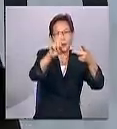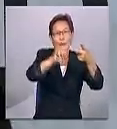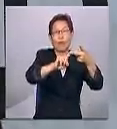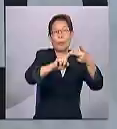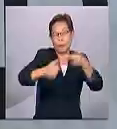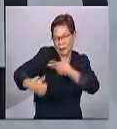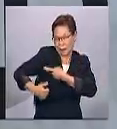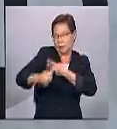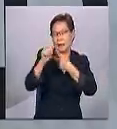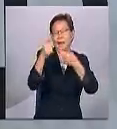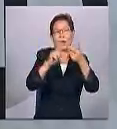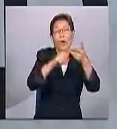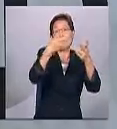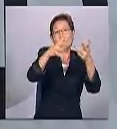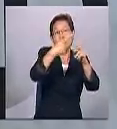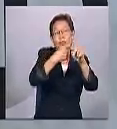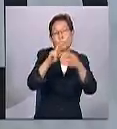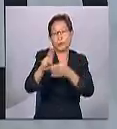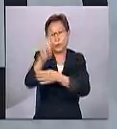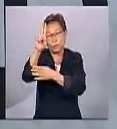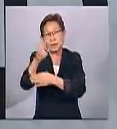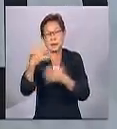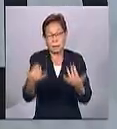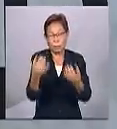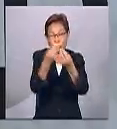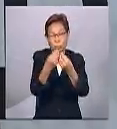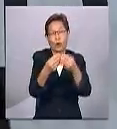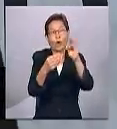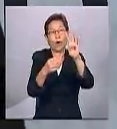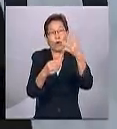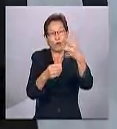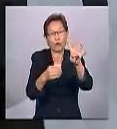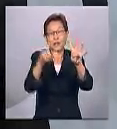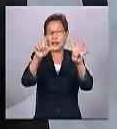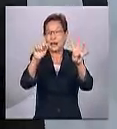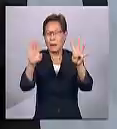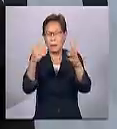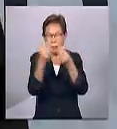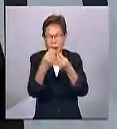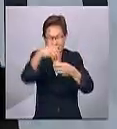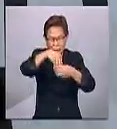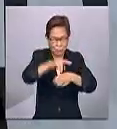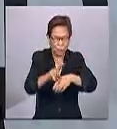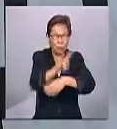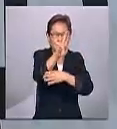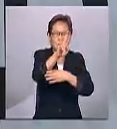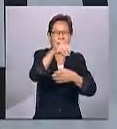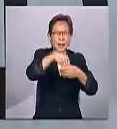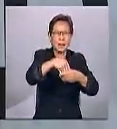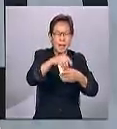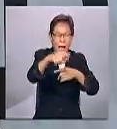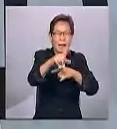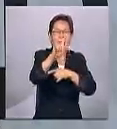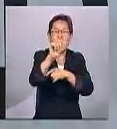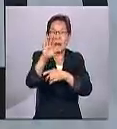from the university. So in total, up to date, we have 14 labs. But the capacity in the university, 14 labs, you